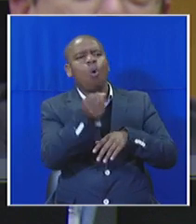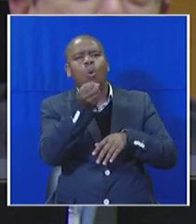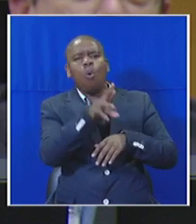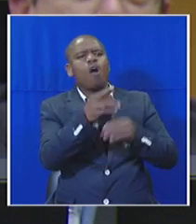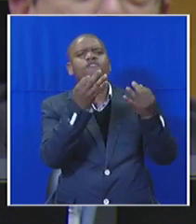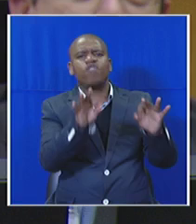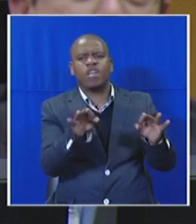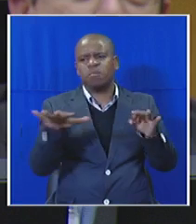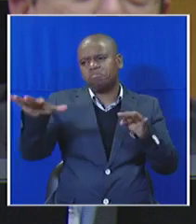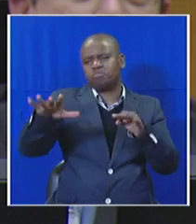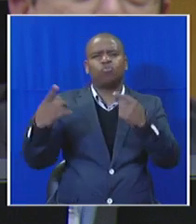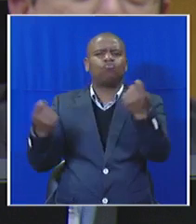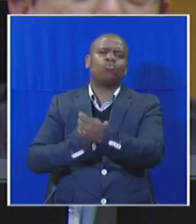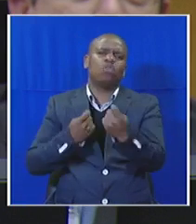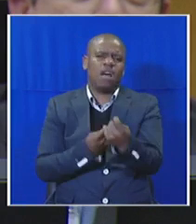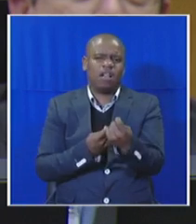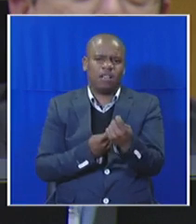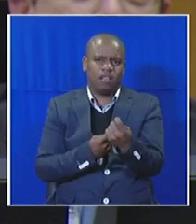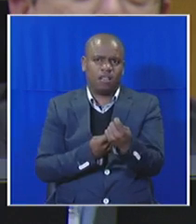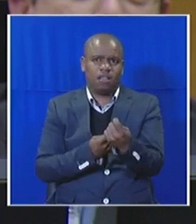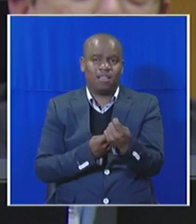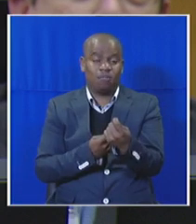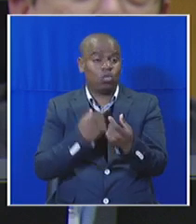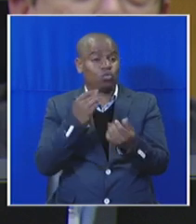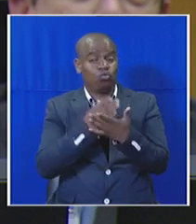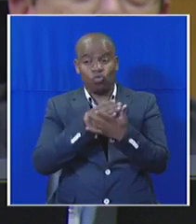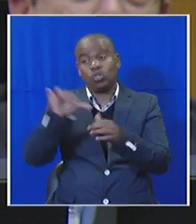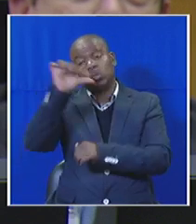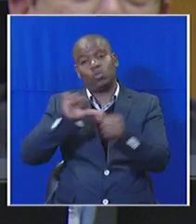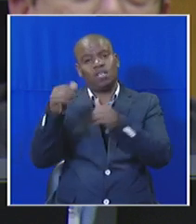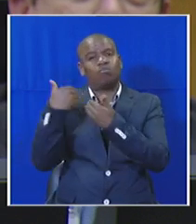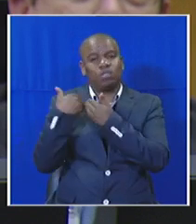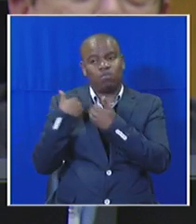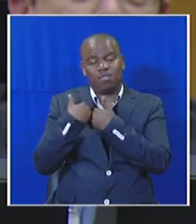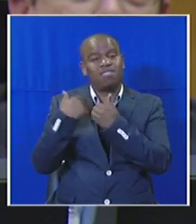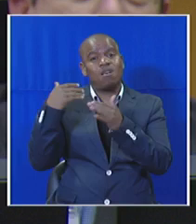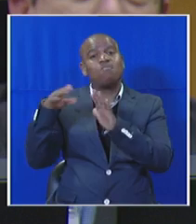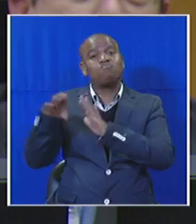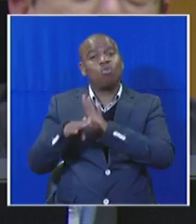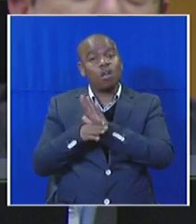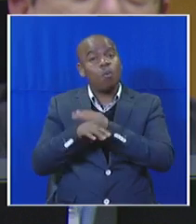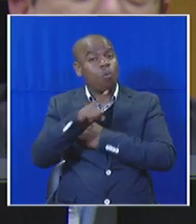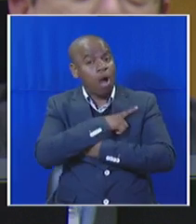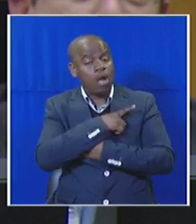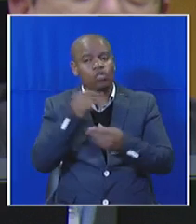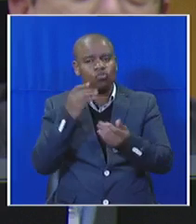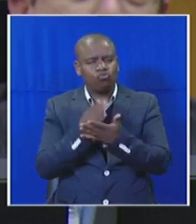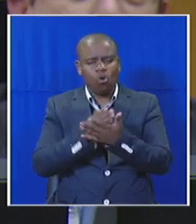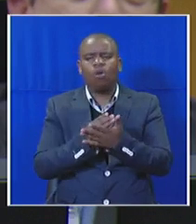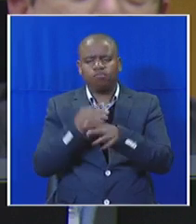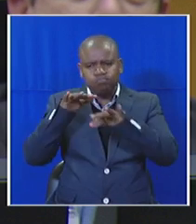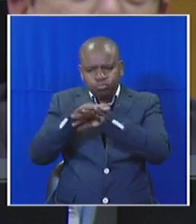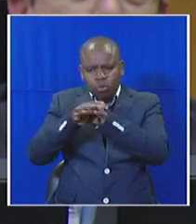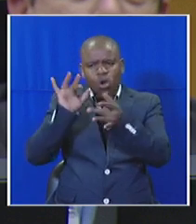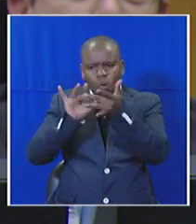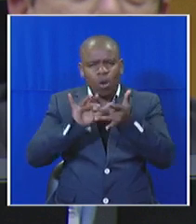some rural parts of the country as part of their social responsibility program, because this will ensure that we expedite this